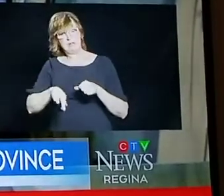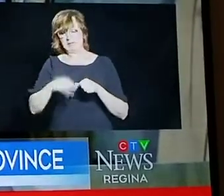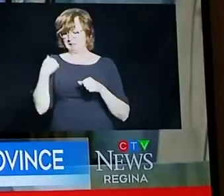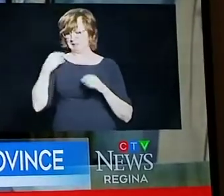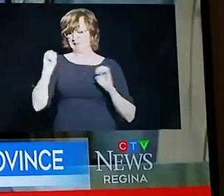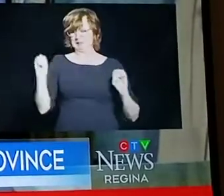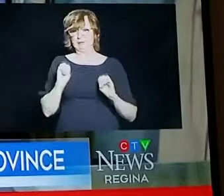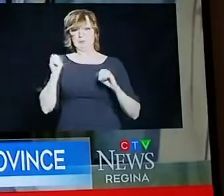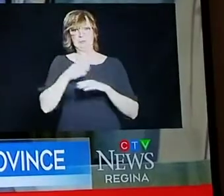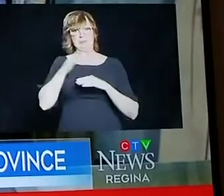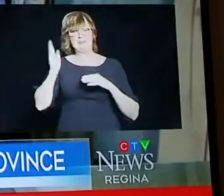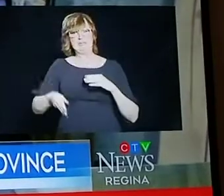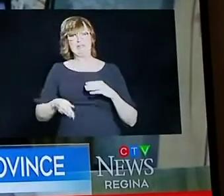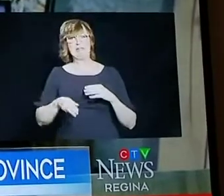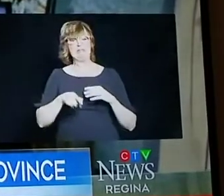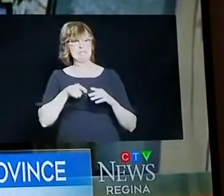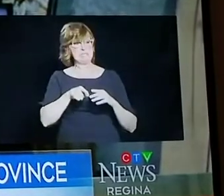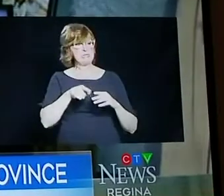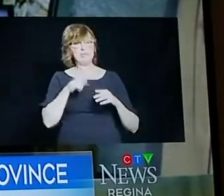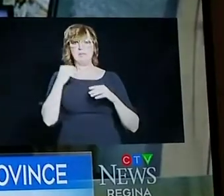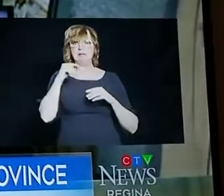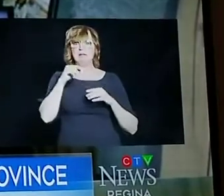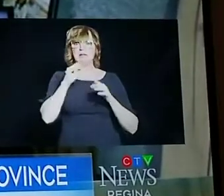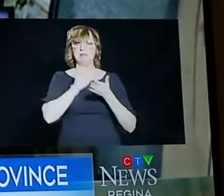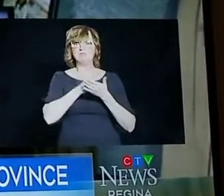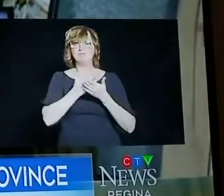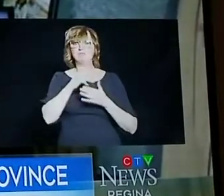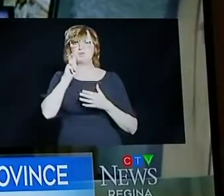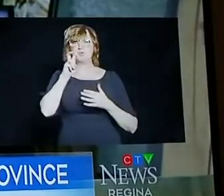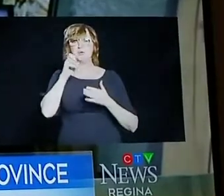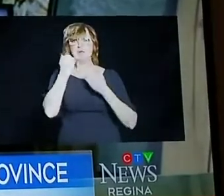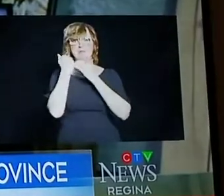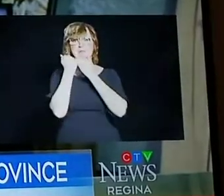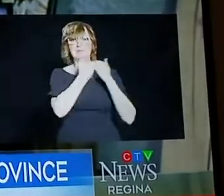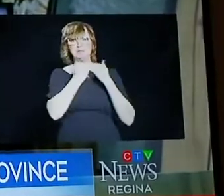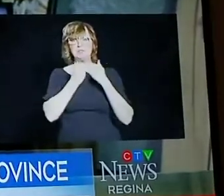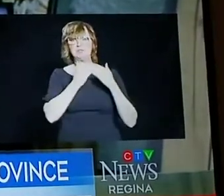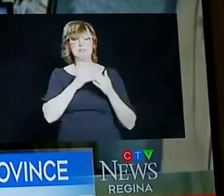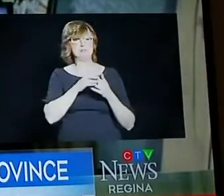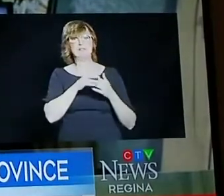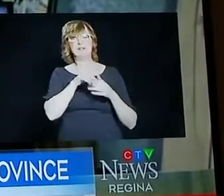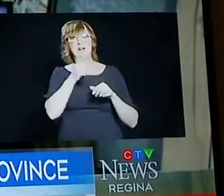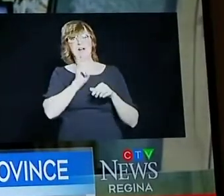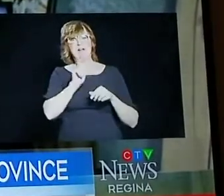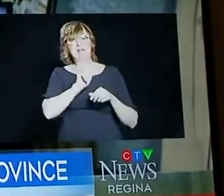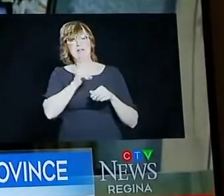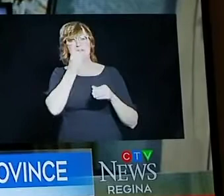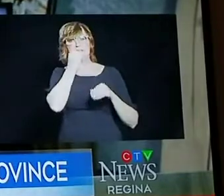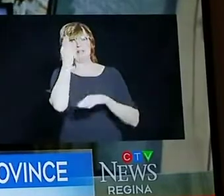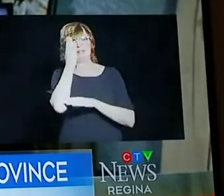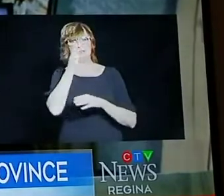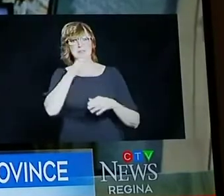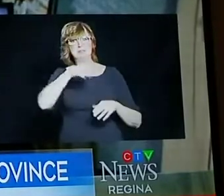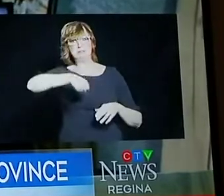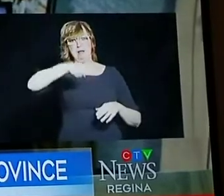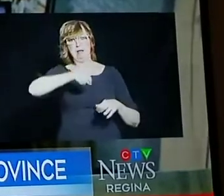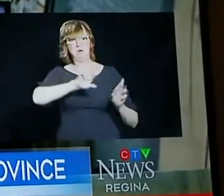people that may be going hungry. So Alex hit the streets and he gave those 200 lunches to people in